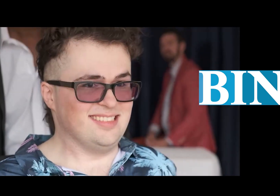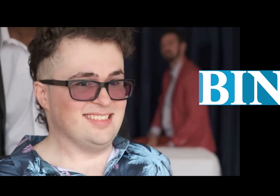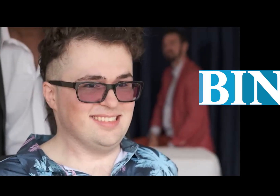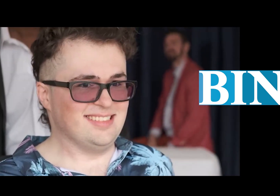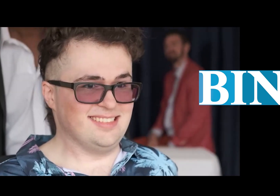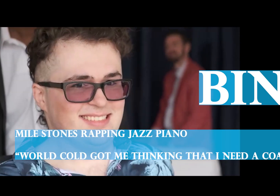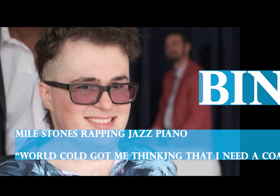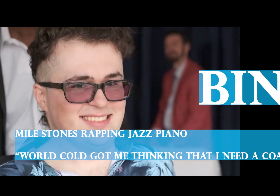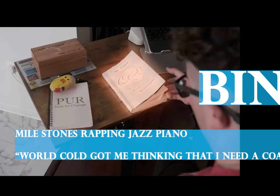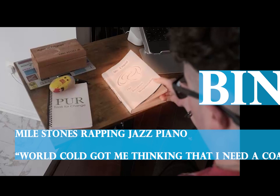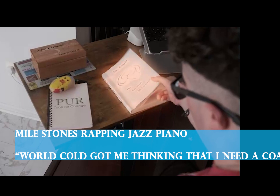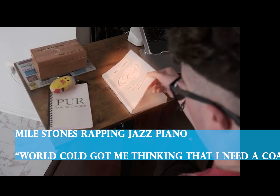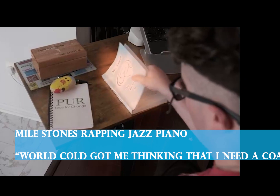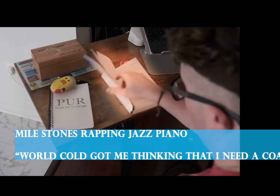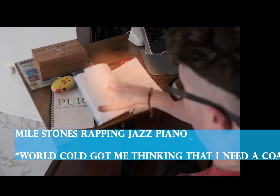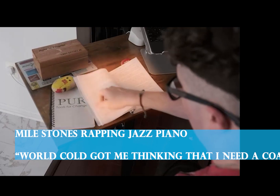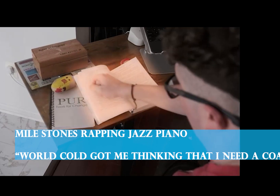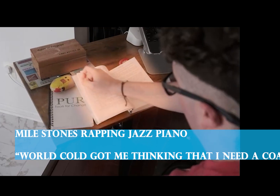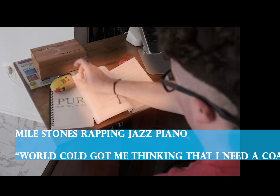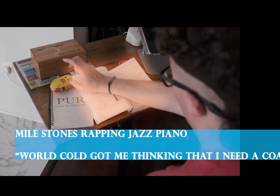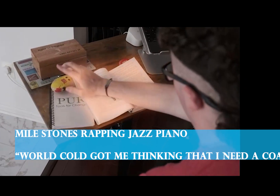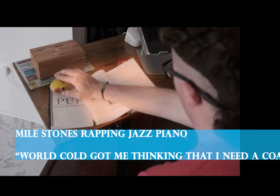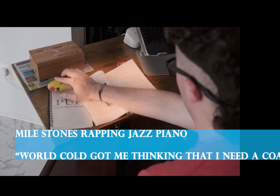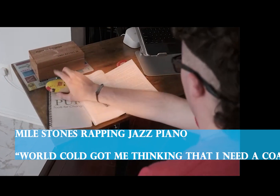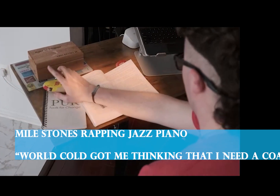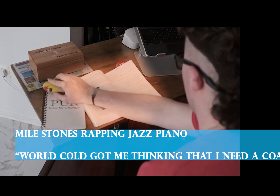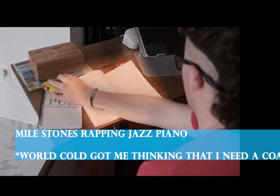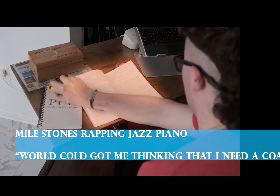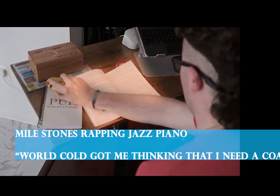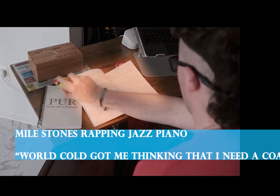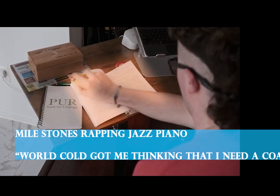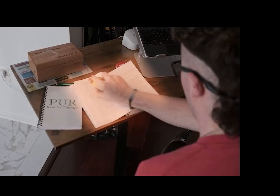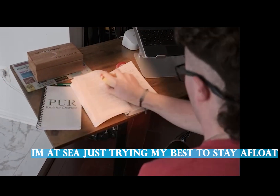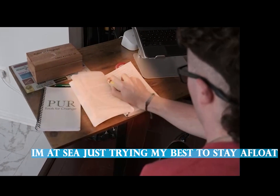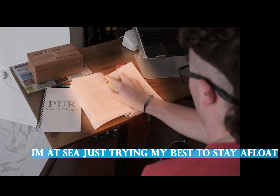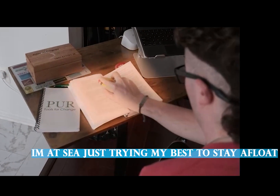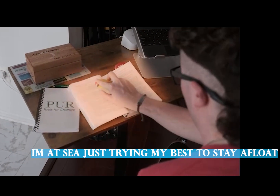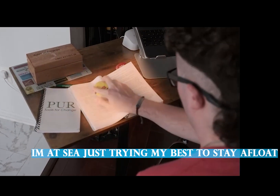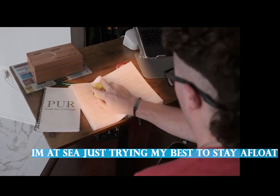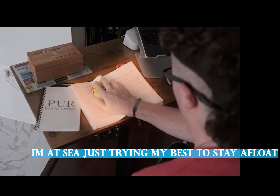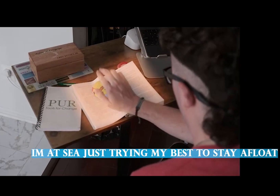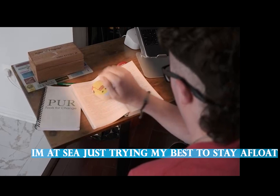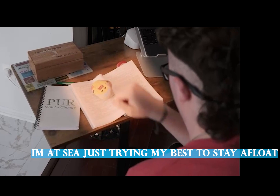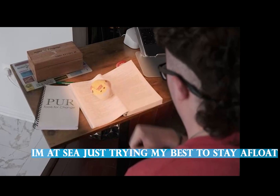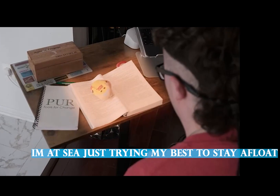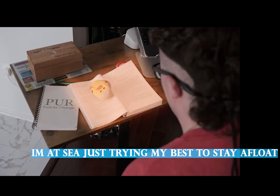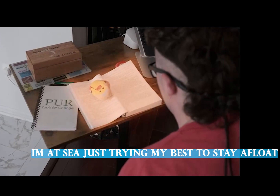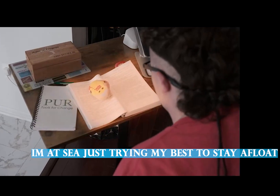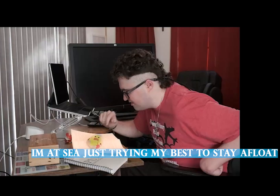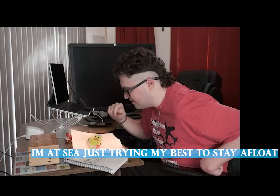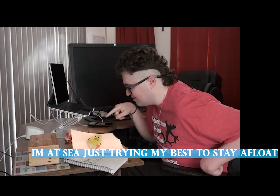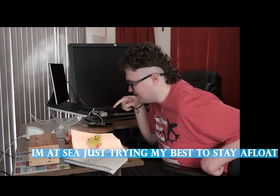World cold Got me thinking that I need a coat I'm at sea Just trying my best to stay